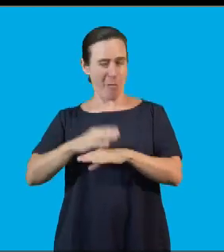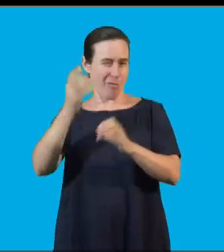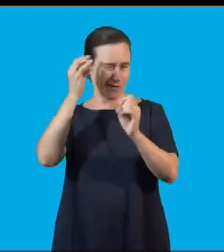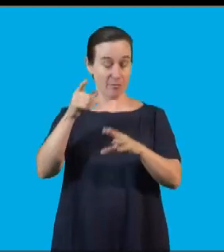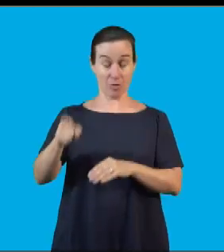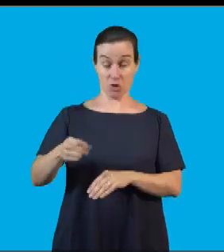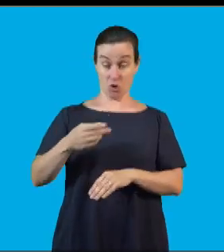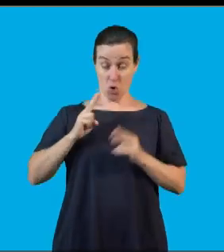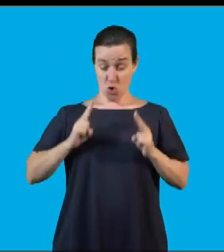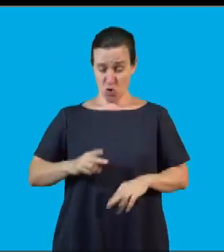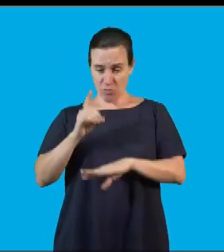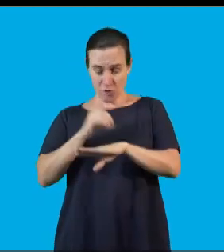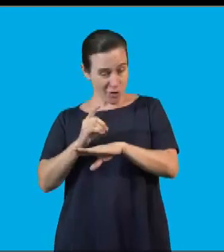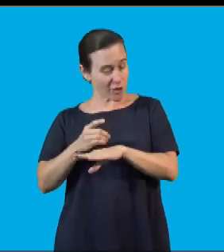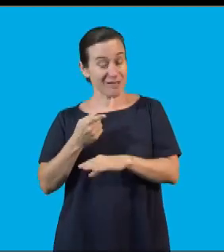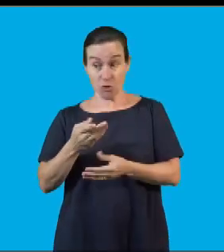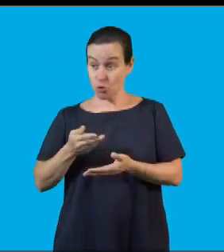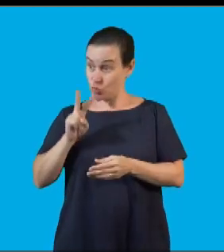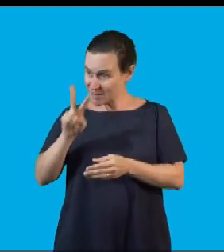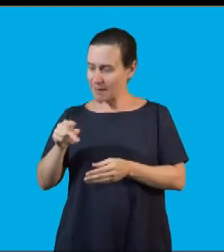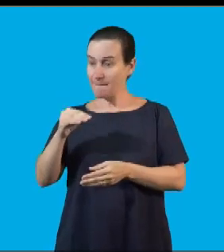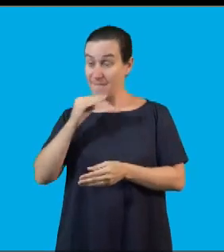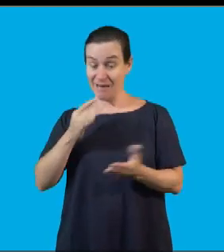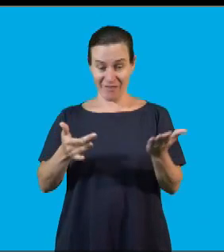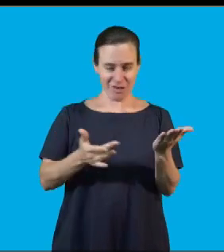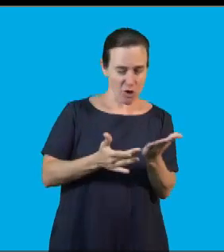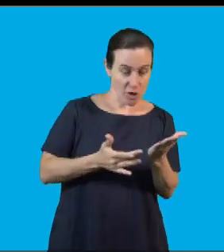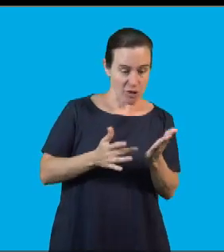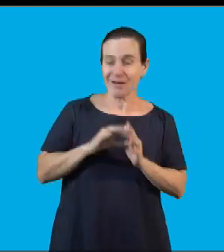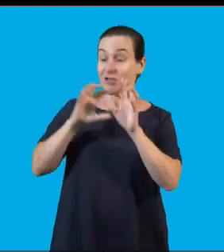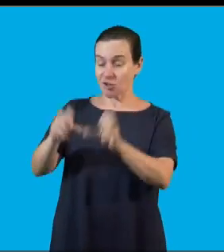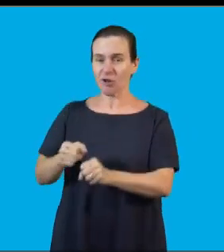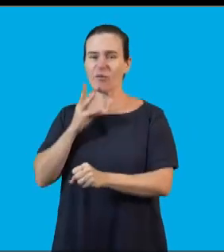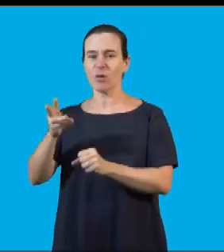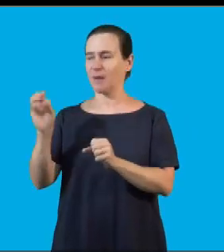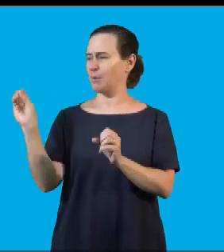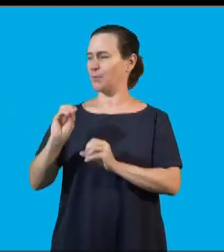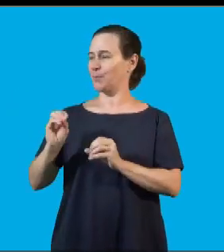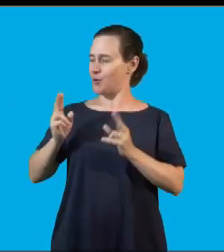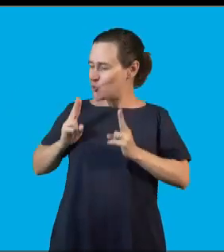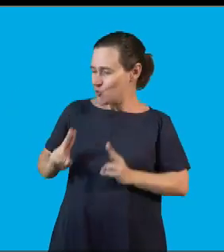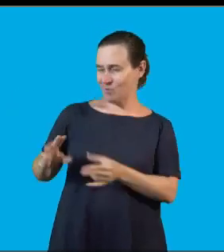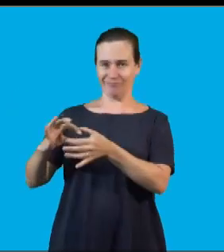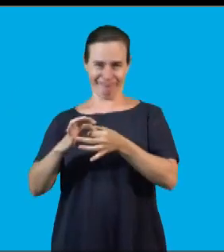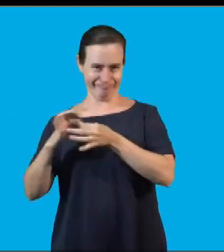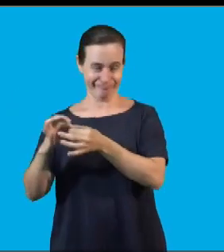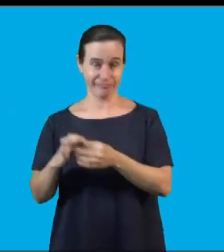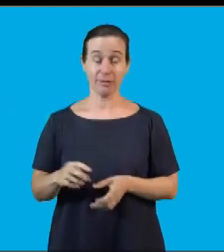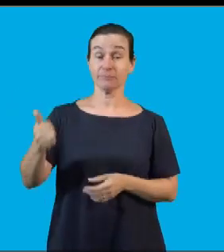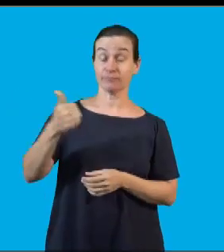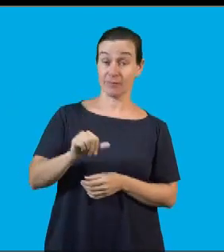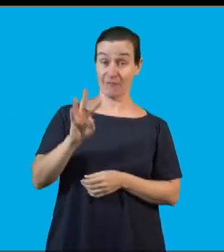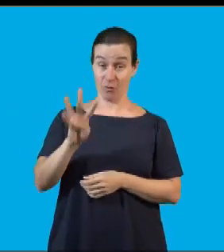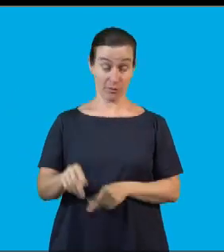text B, further highlights the fear that technology might replace human interaction. And here is the 4th